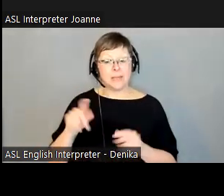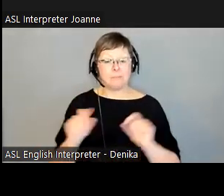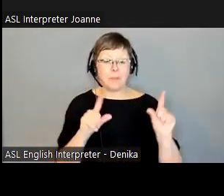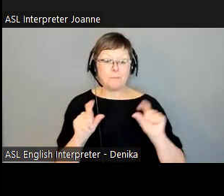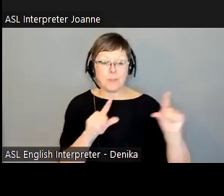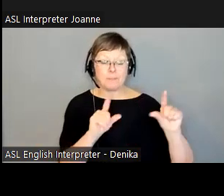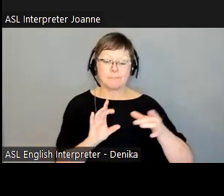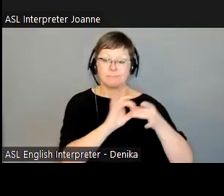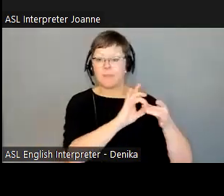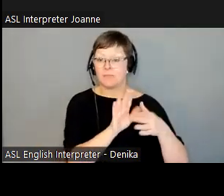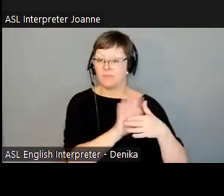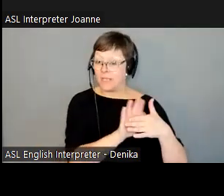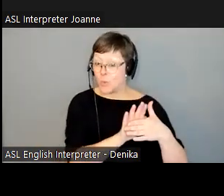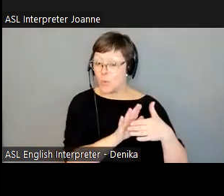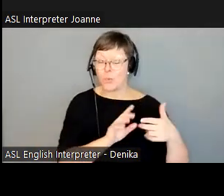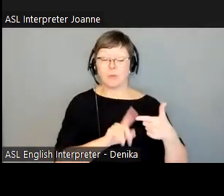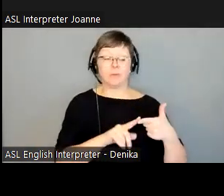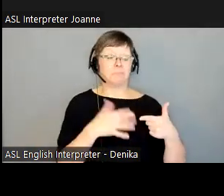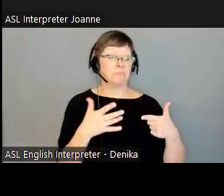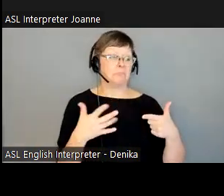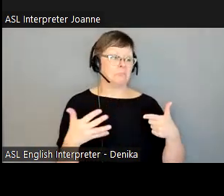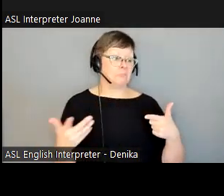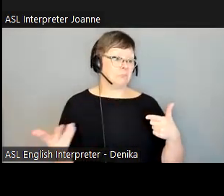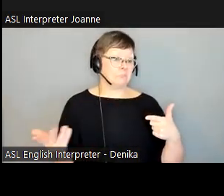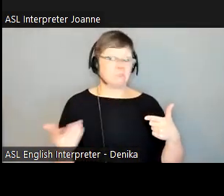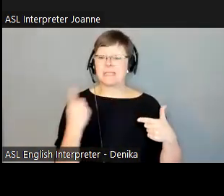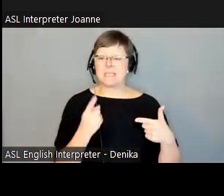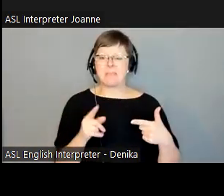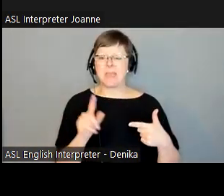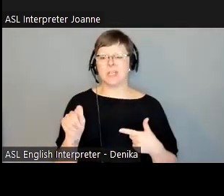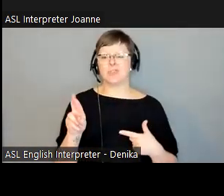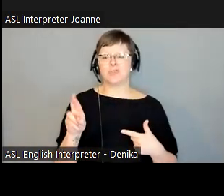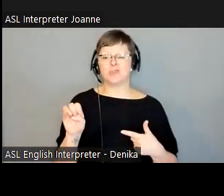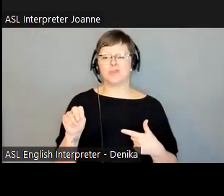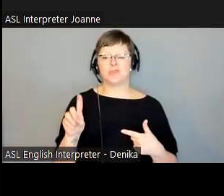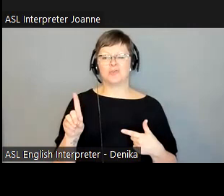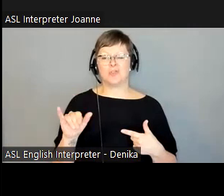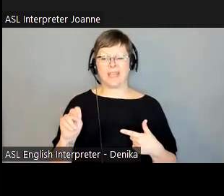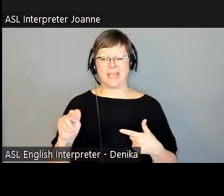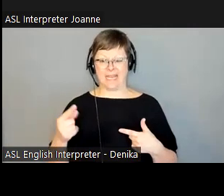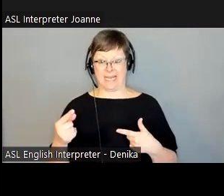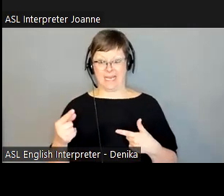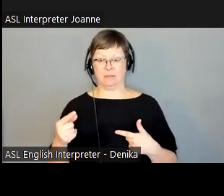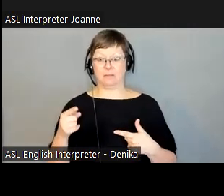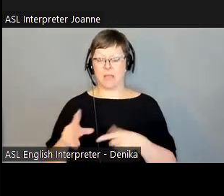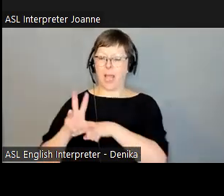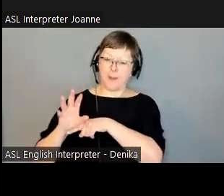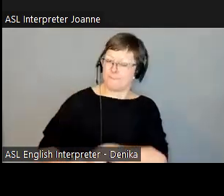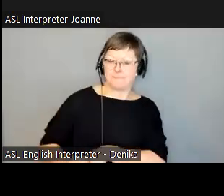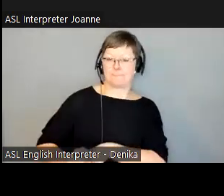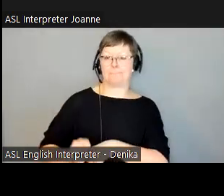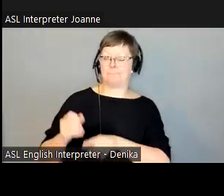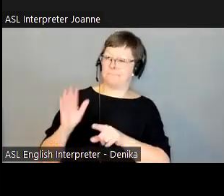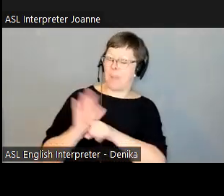video, or just something that's really trending. And when you're looking through social media in the back